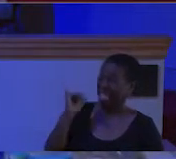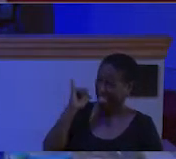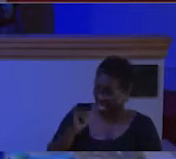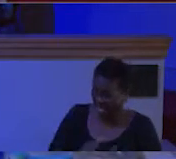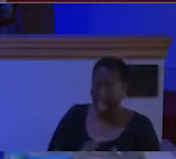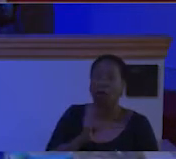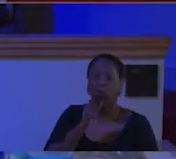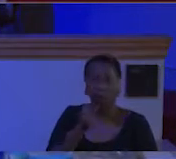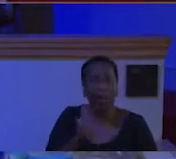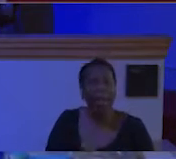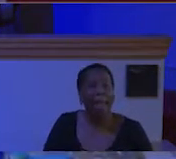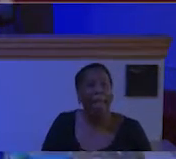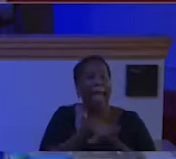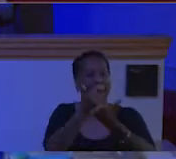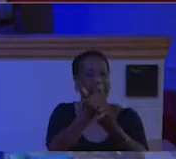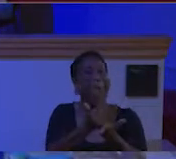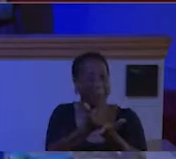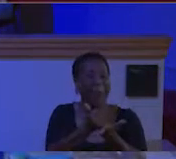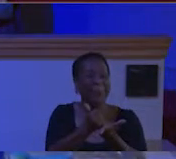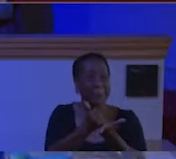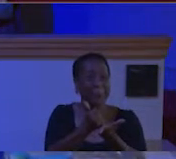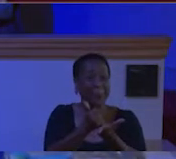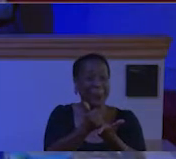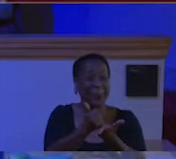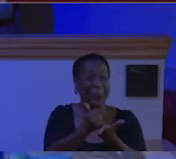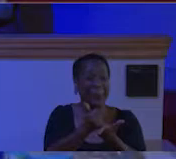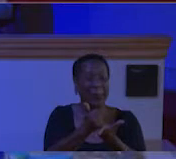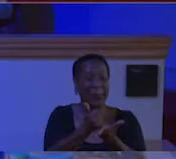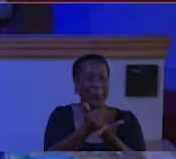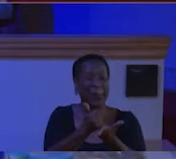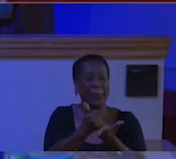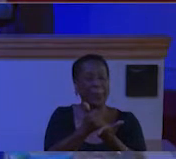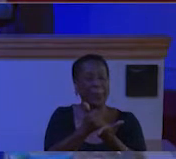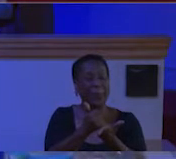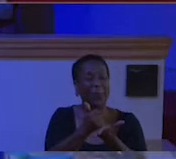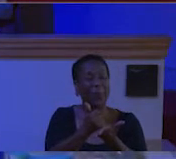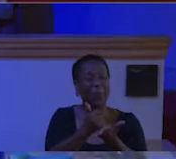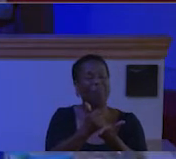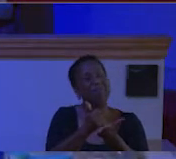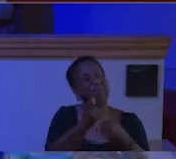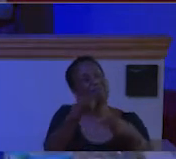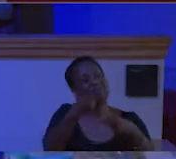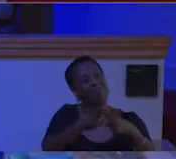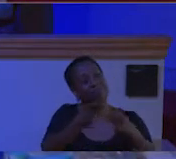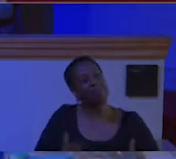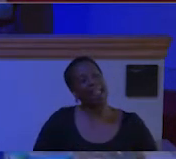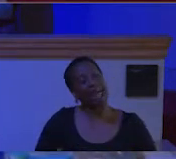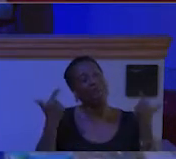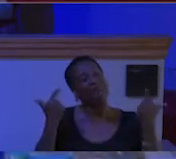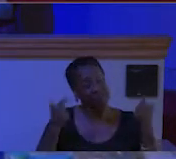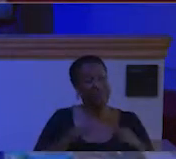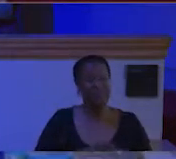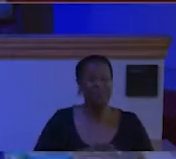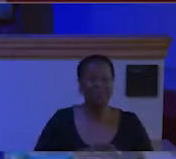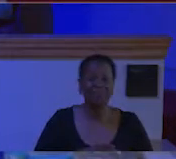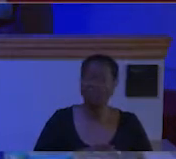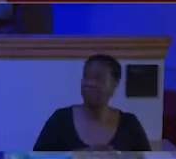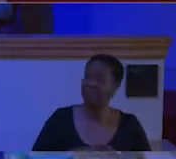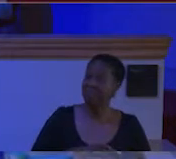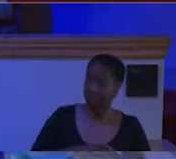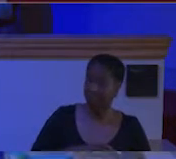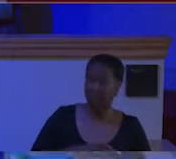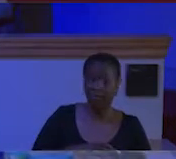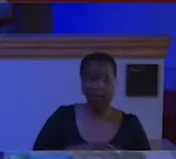the fullness of flavor in the patois called life. And one of